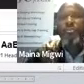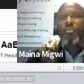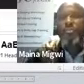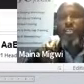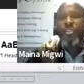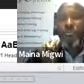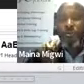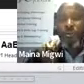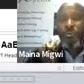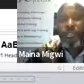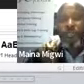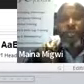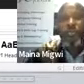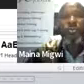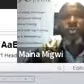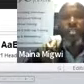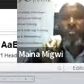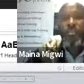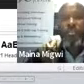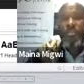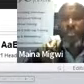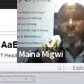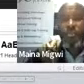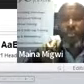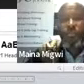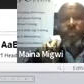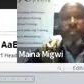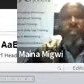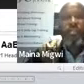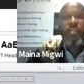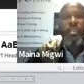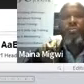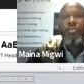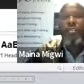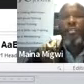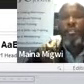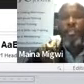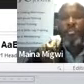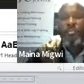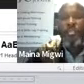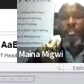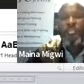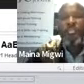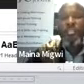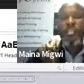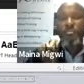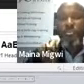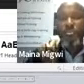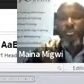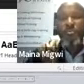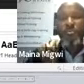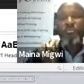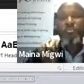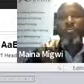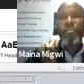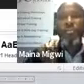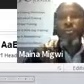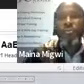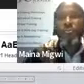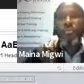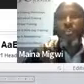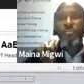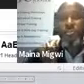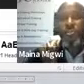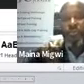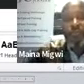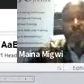about the judicial process, or what happens in the court, there are times we submit disputes before the